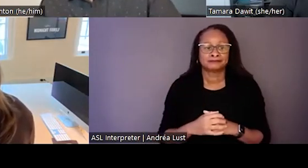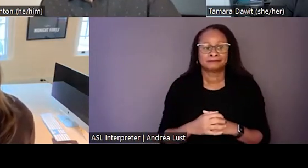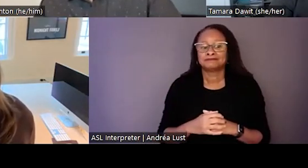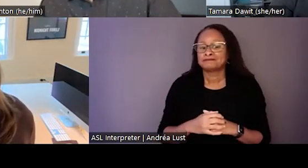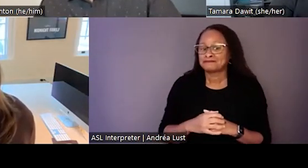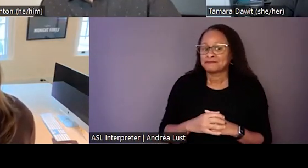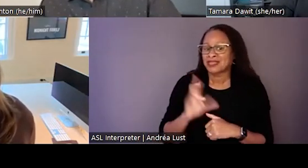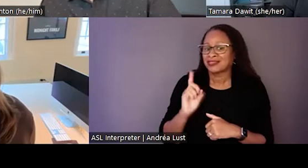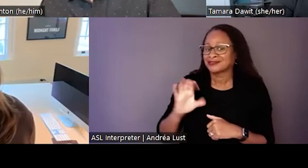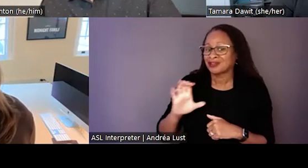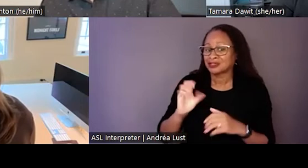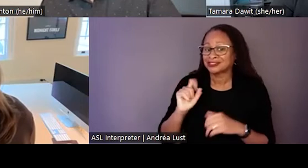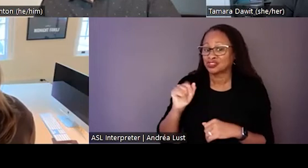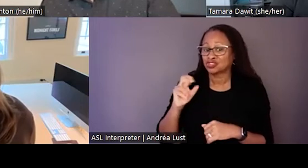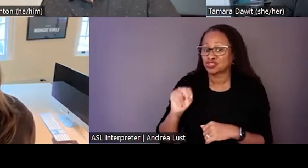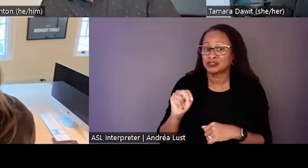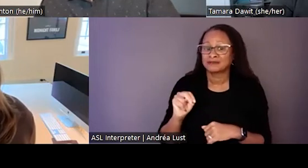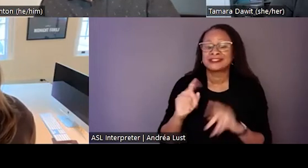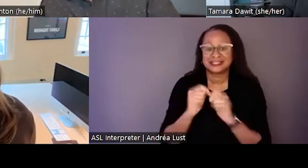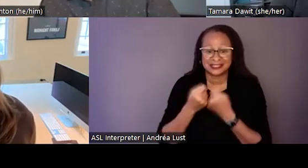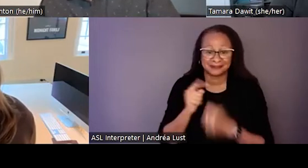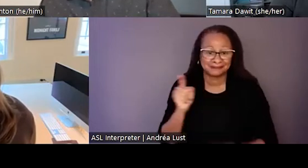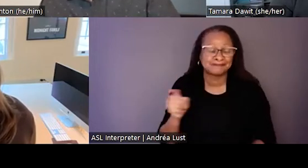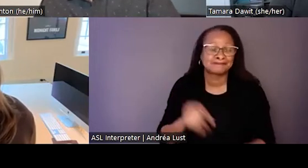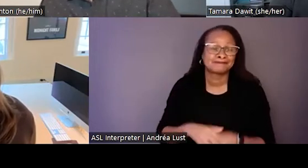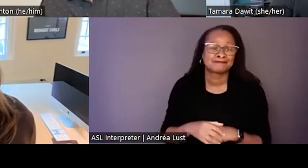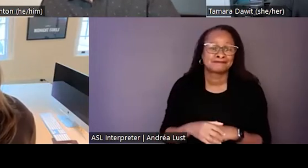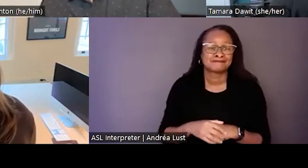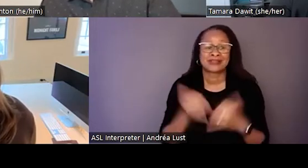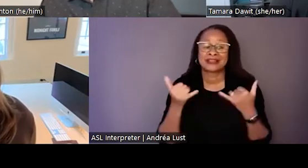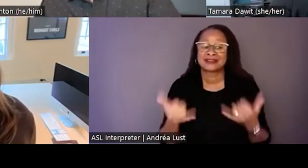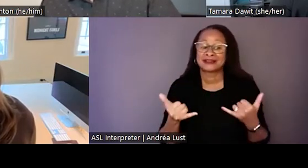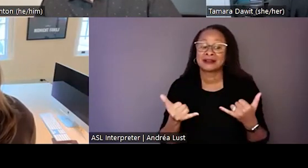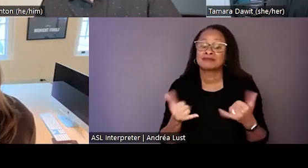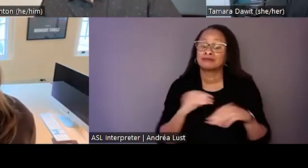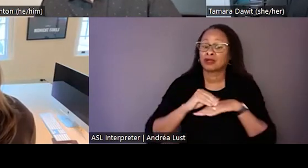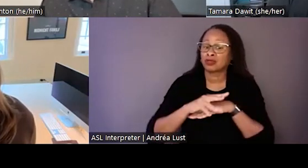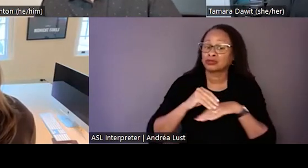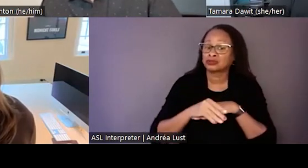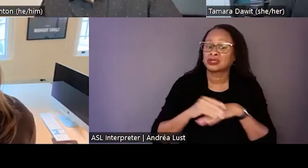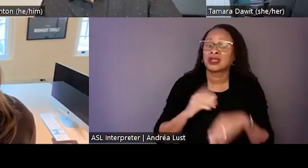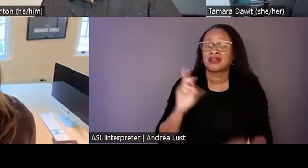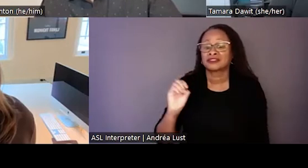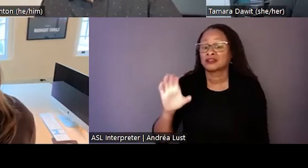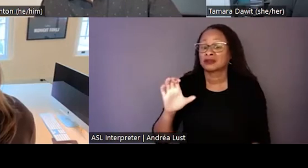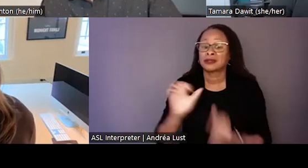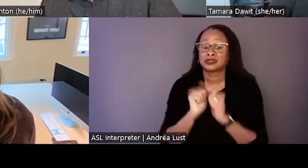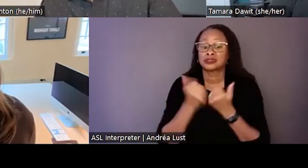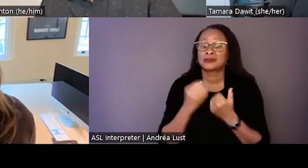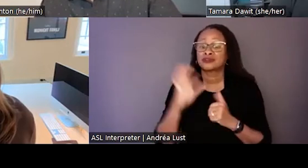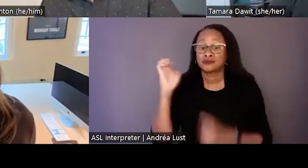Doc Station team, and at the moment I'm a consultant of Documentary Association of